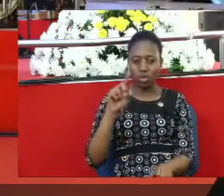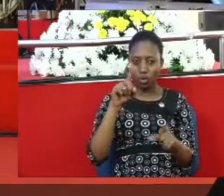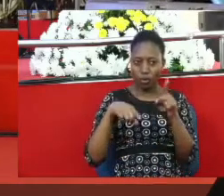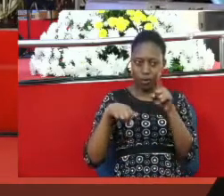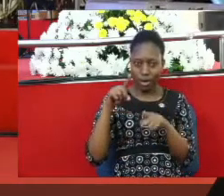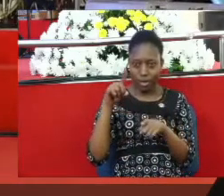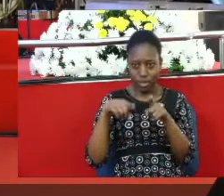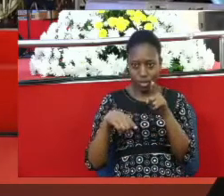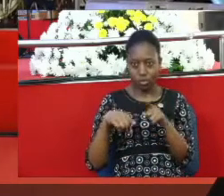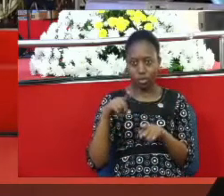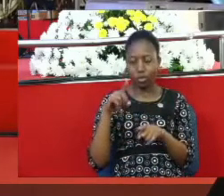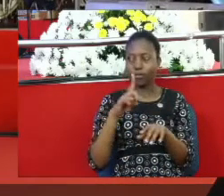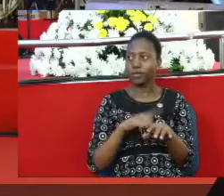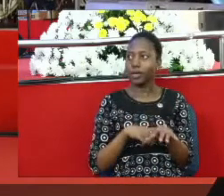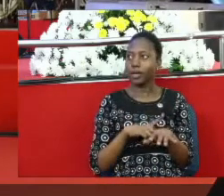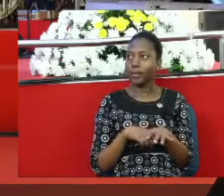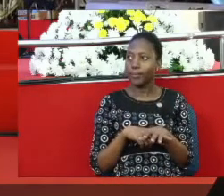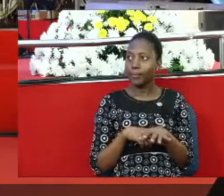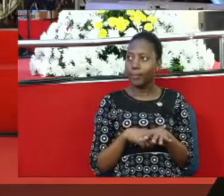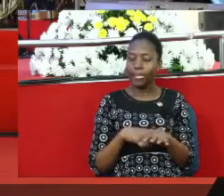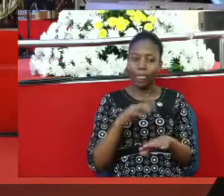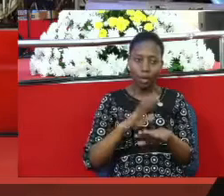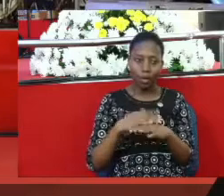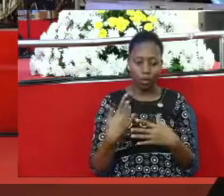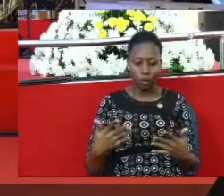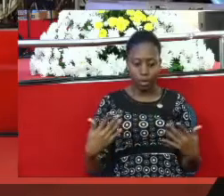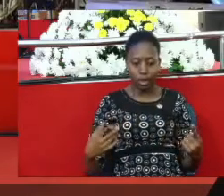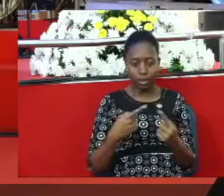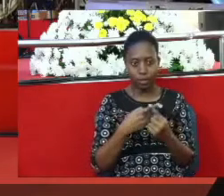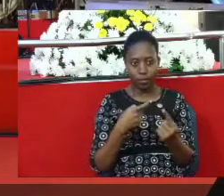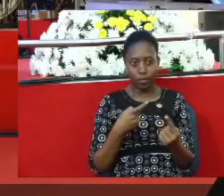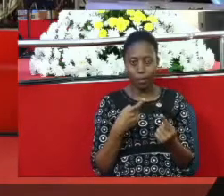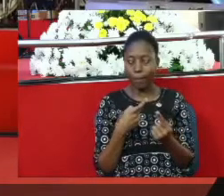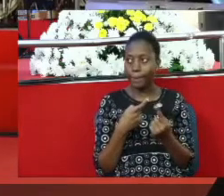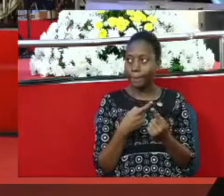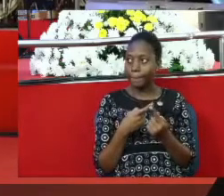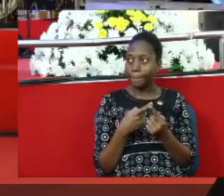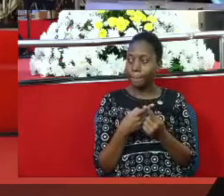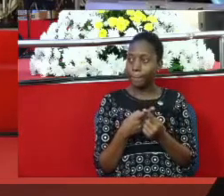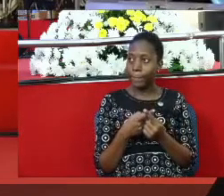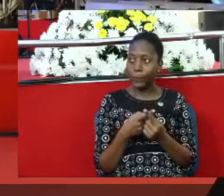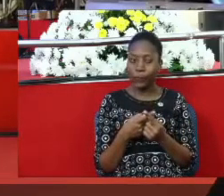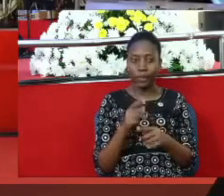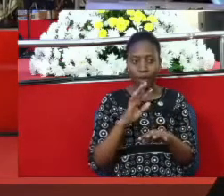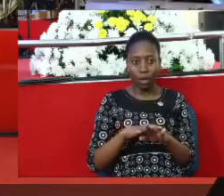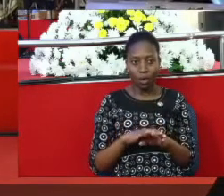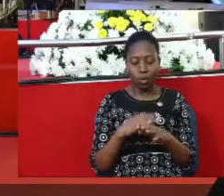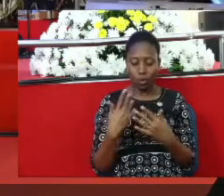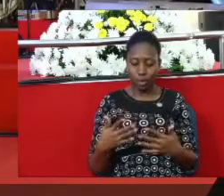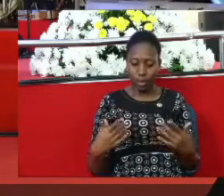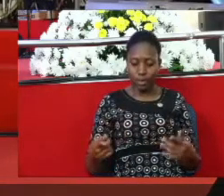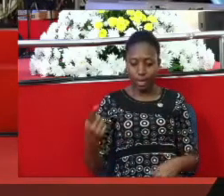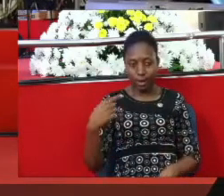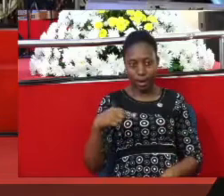of turning. Good things are coming my way. That's something that I need to know. Good things